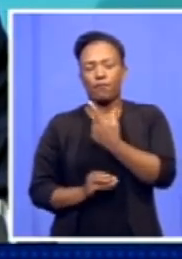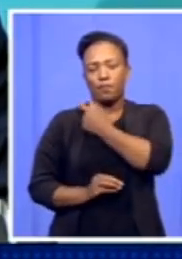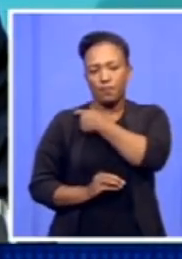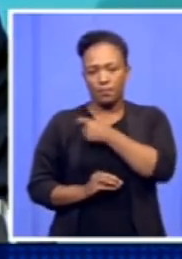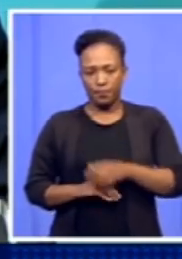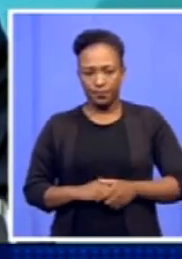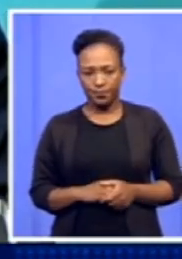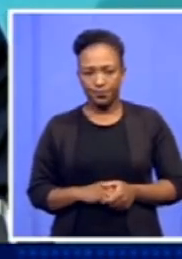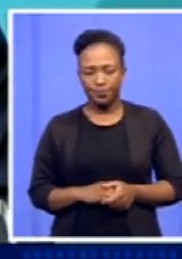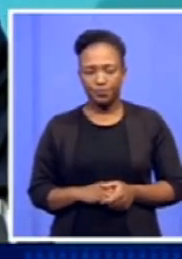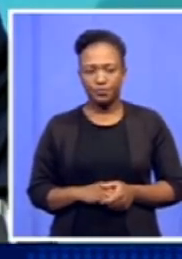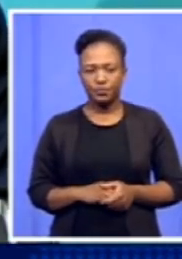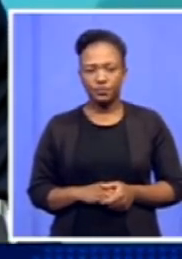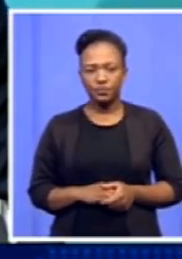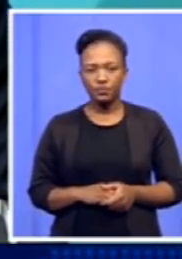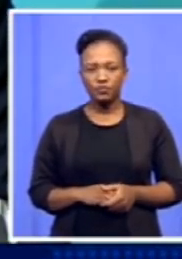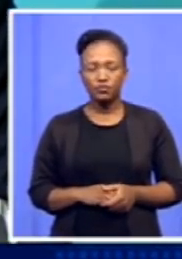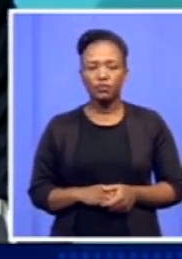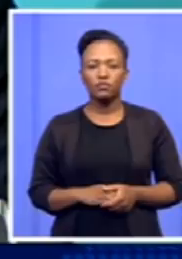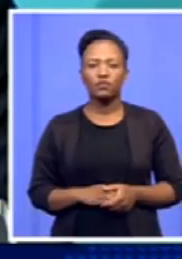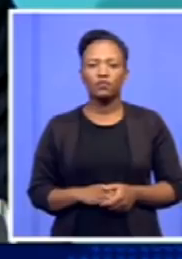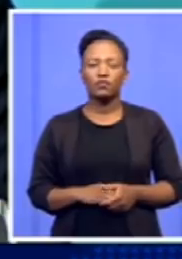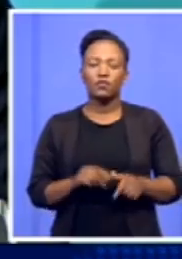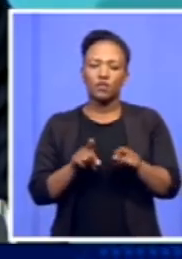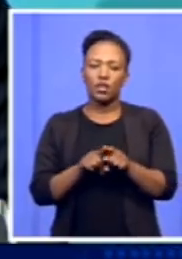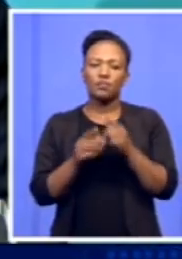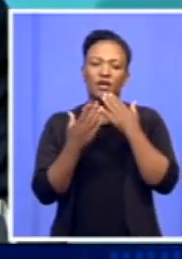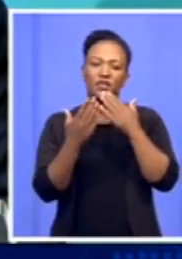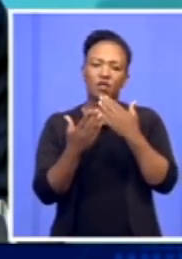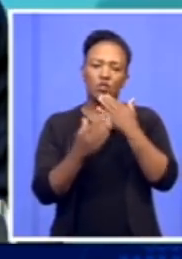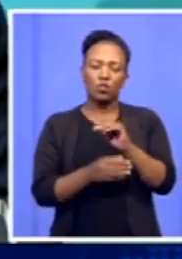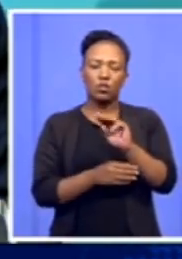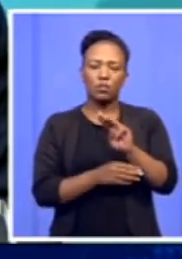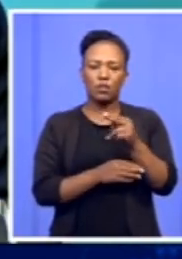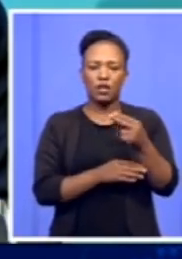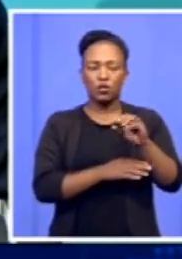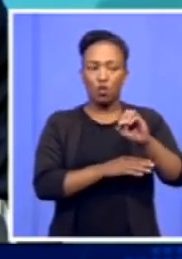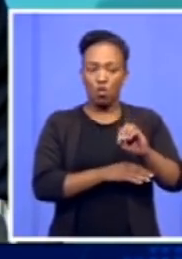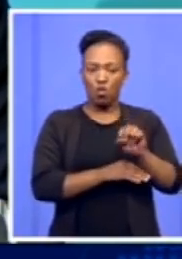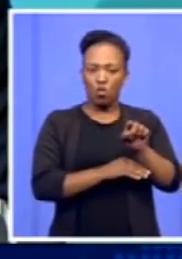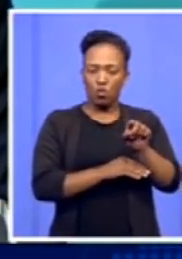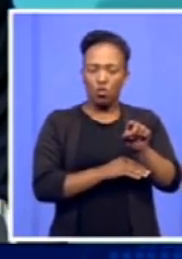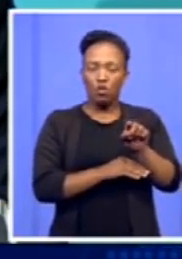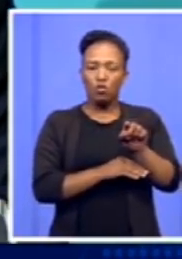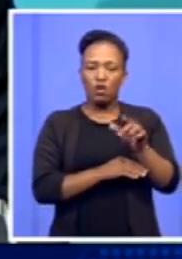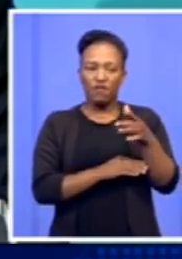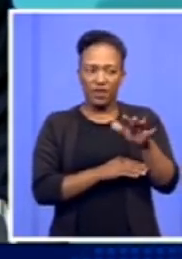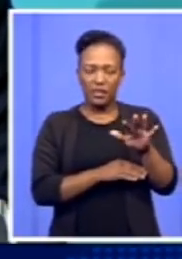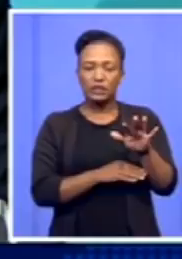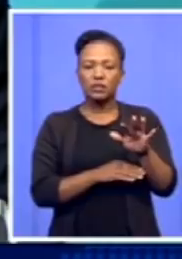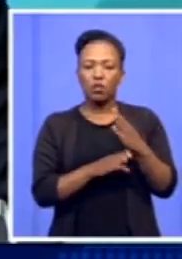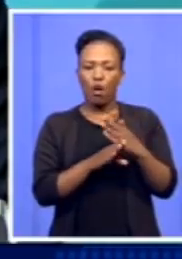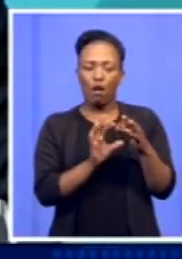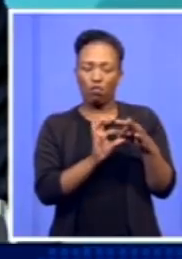Thank you also to the WHO for having cooperated with us and helped